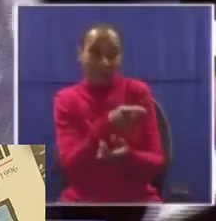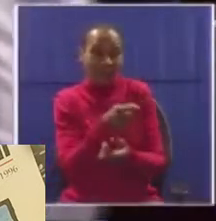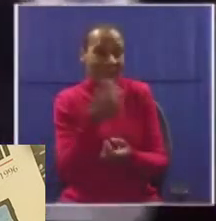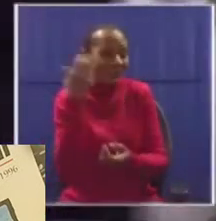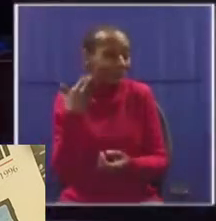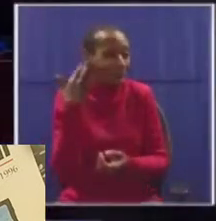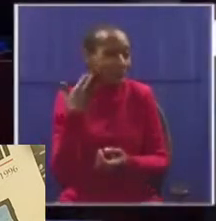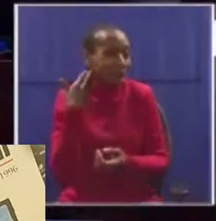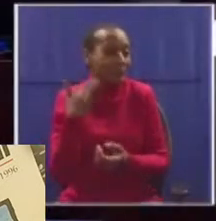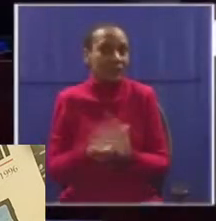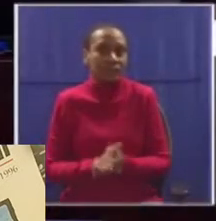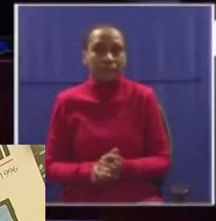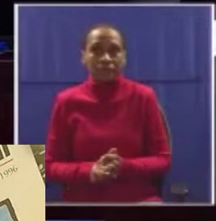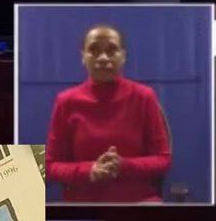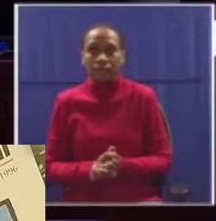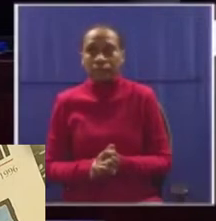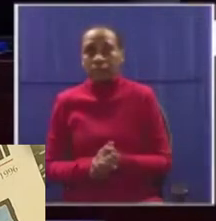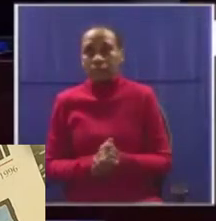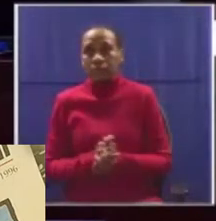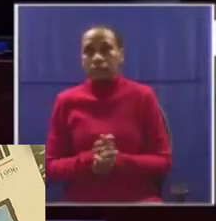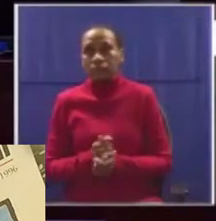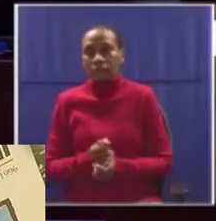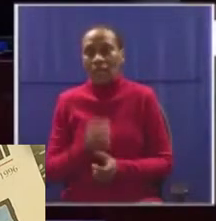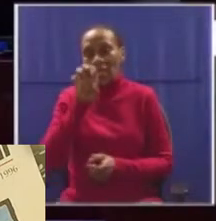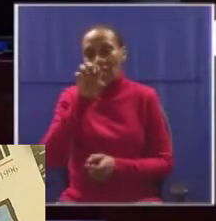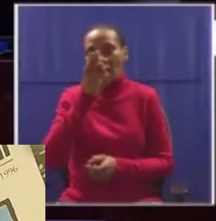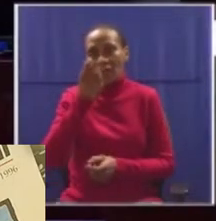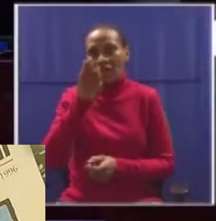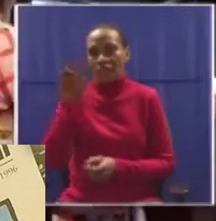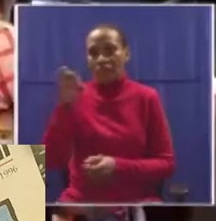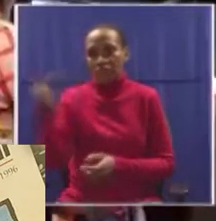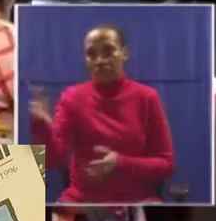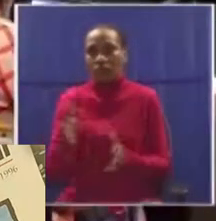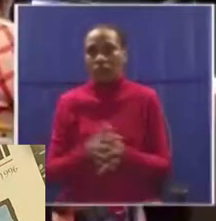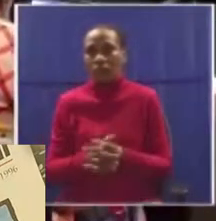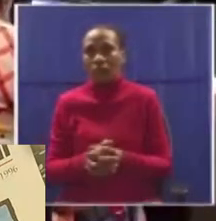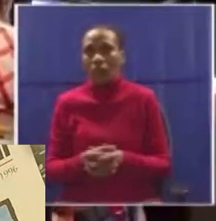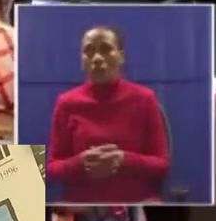thank you the eff